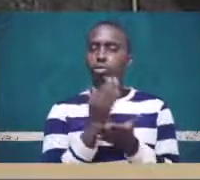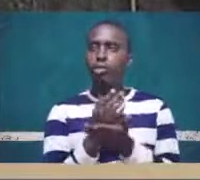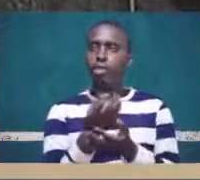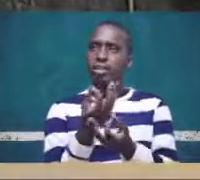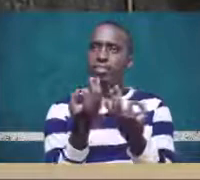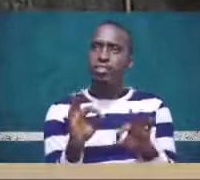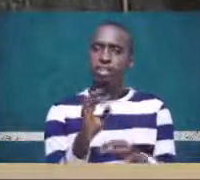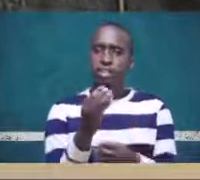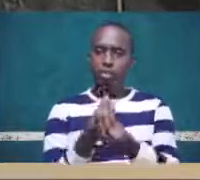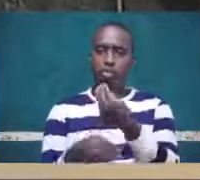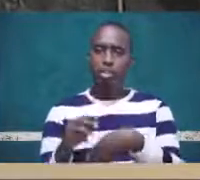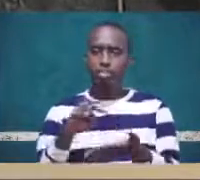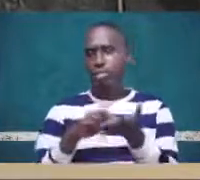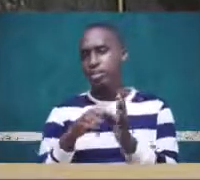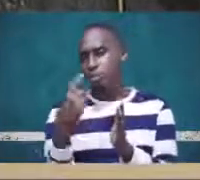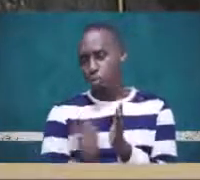is free trade?